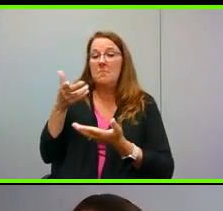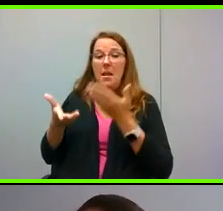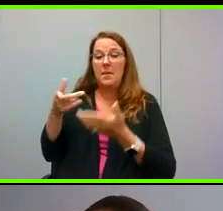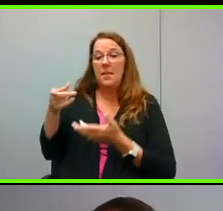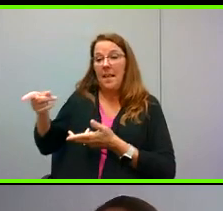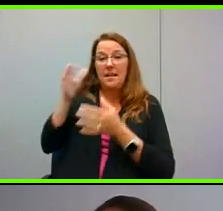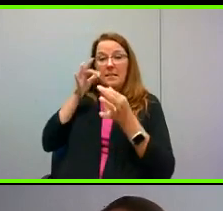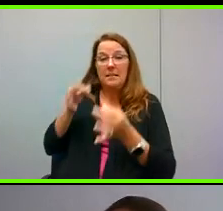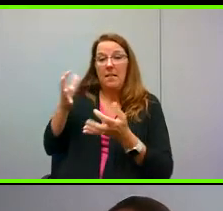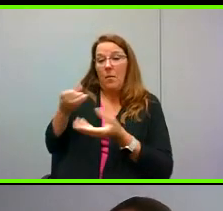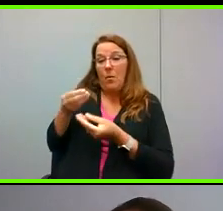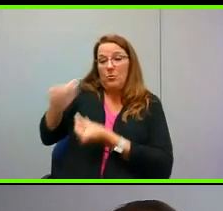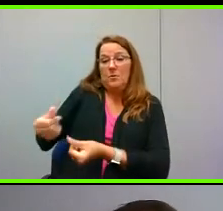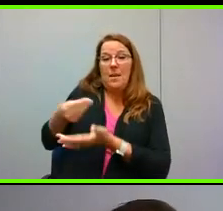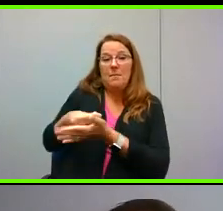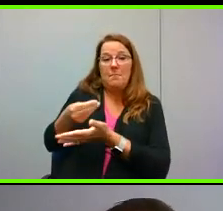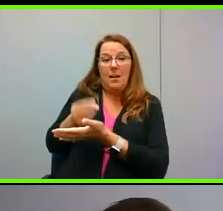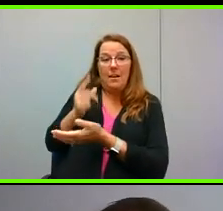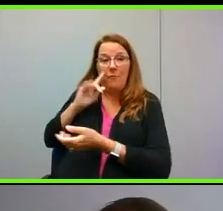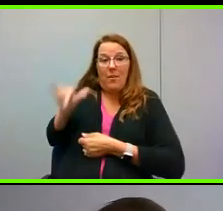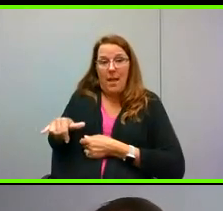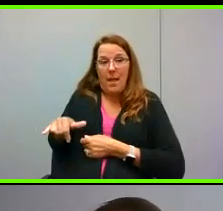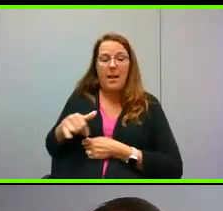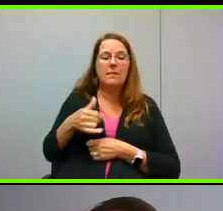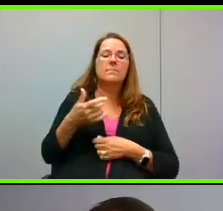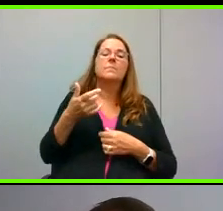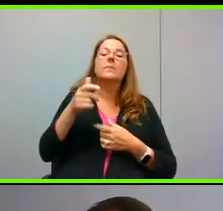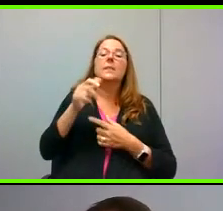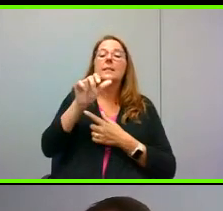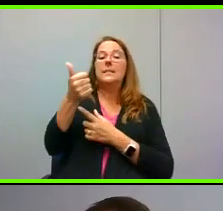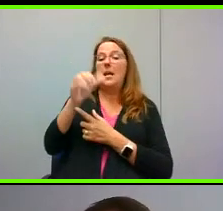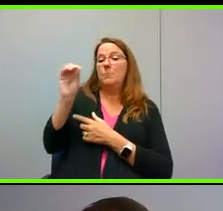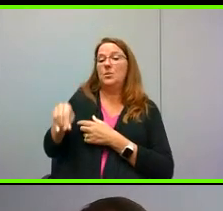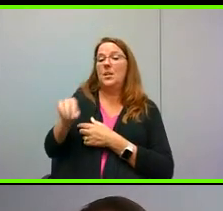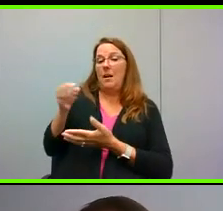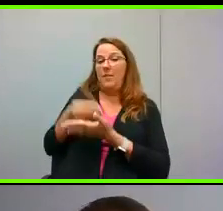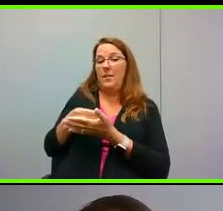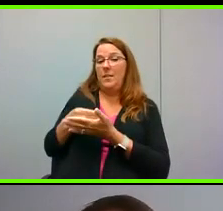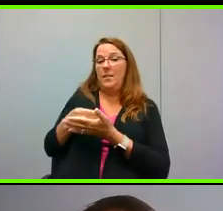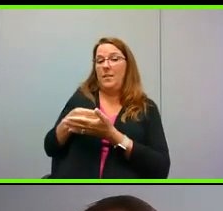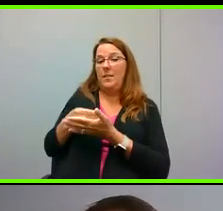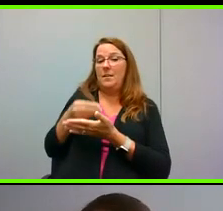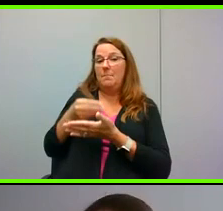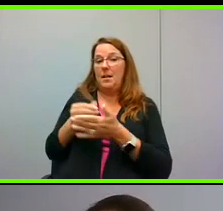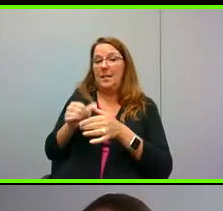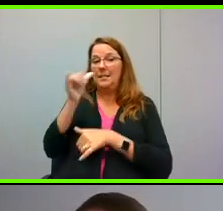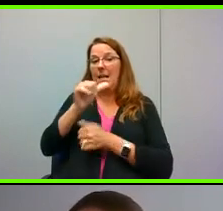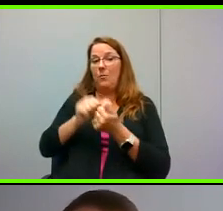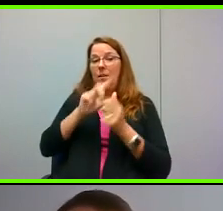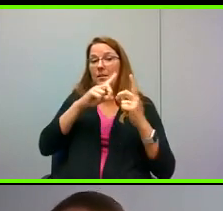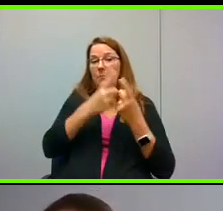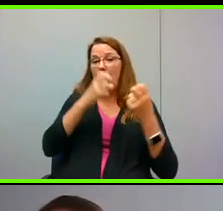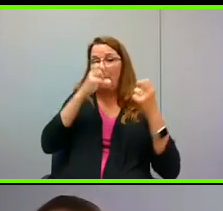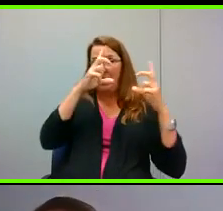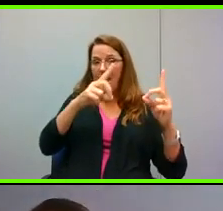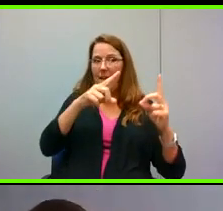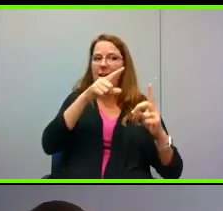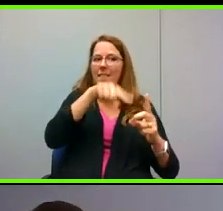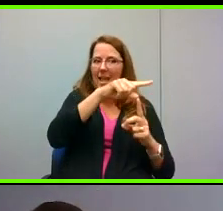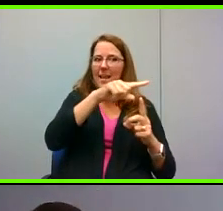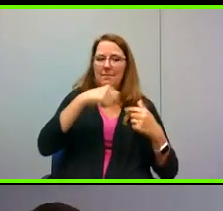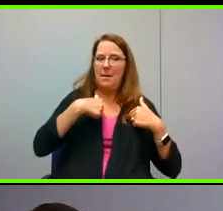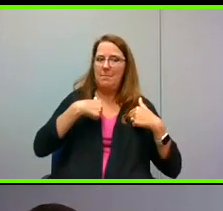money. Additionally, about 10% of that money stayed with the Department of Ed, and we're going to issue, not me, issue